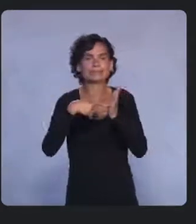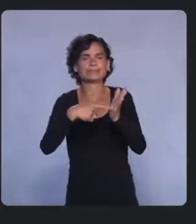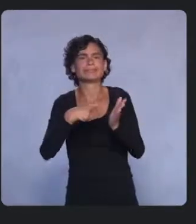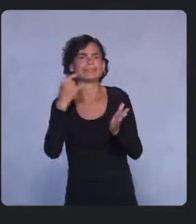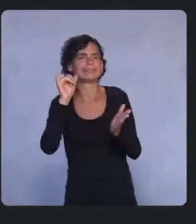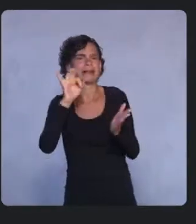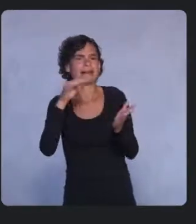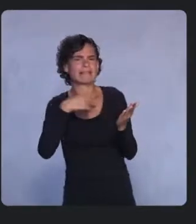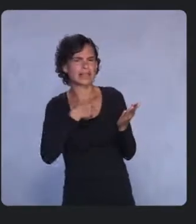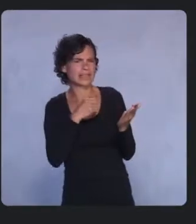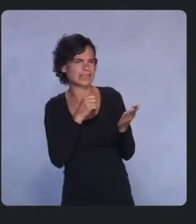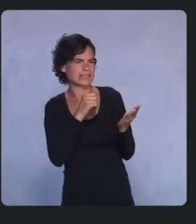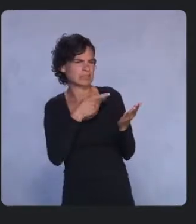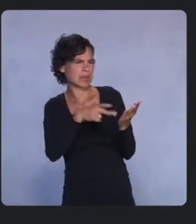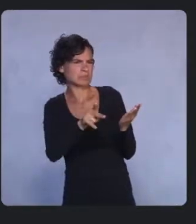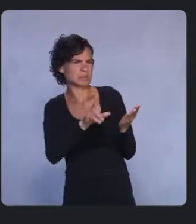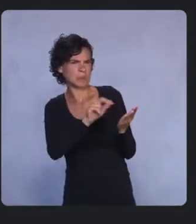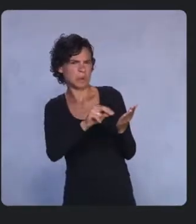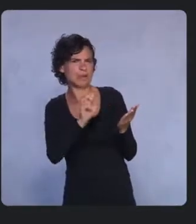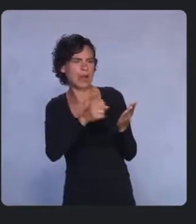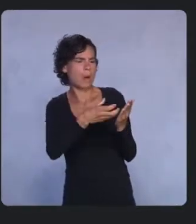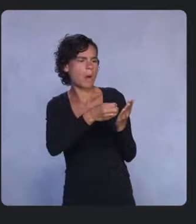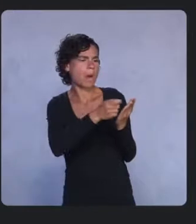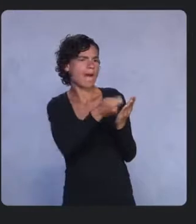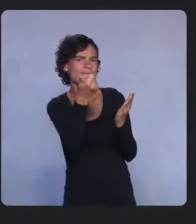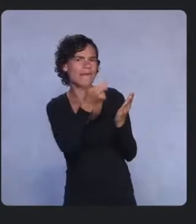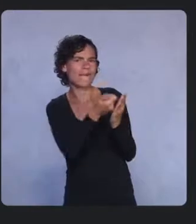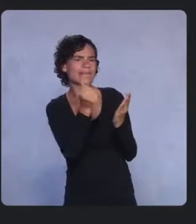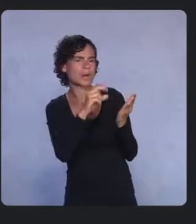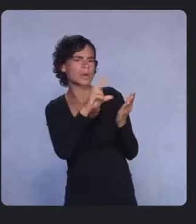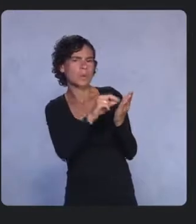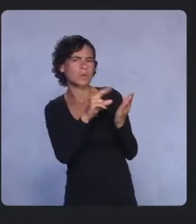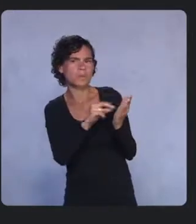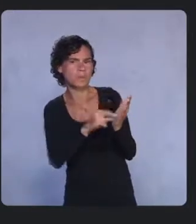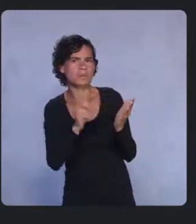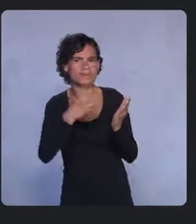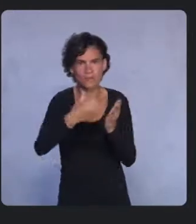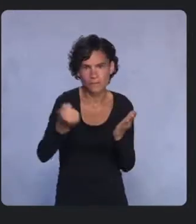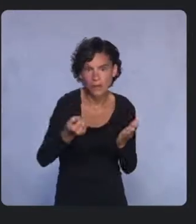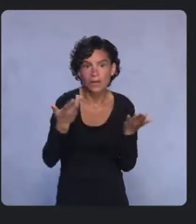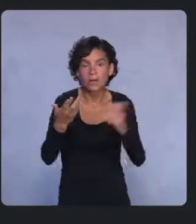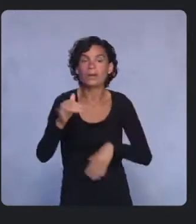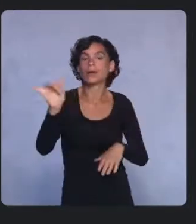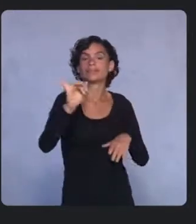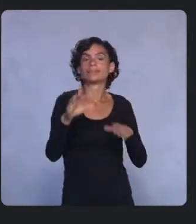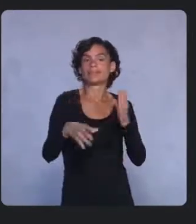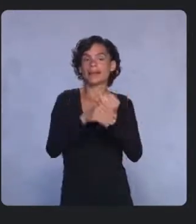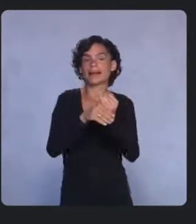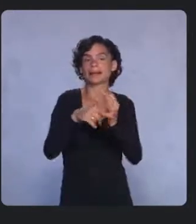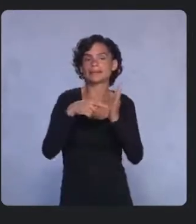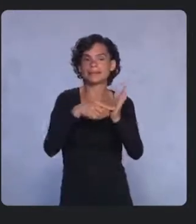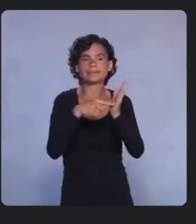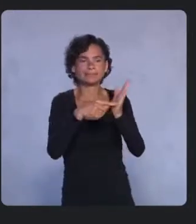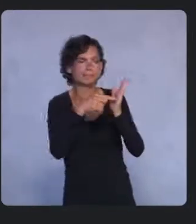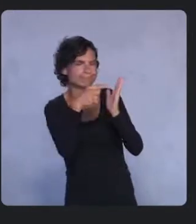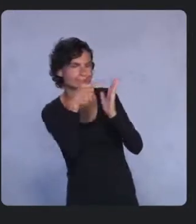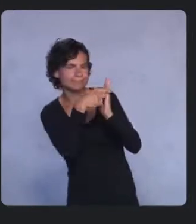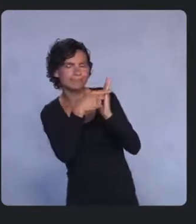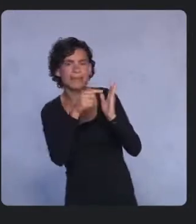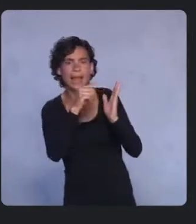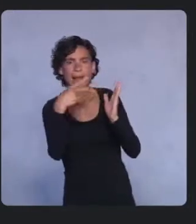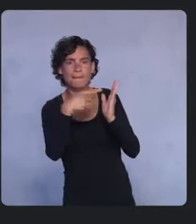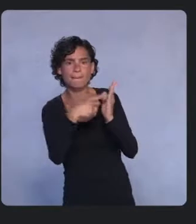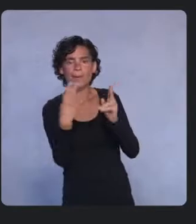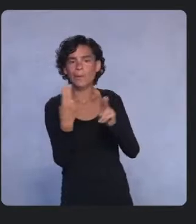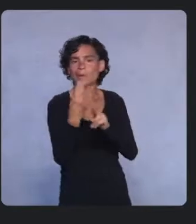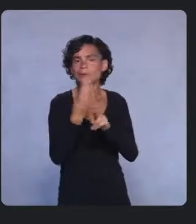permission directly from the dashboard. We've also added an indicator to make it clear when an app is using your camera or